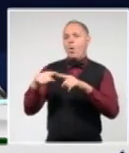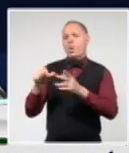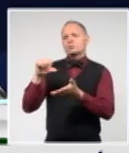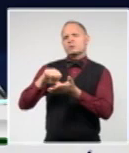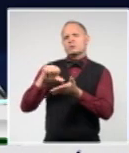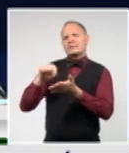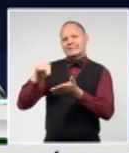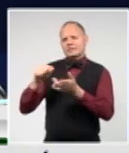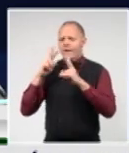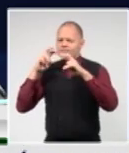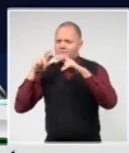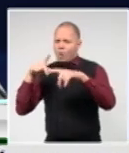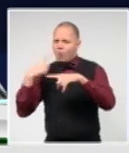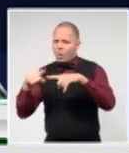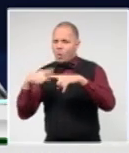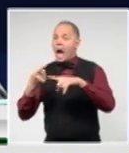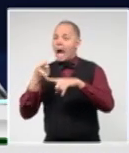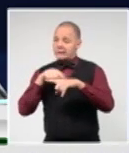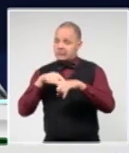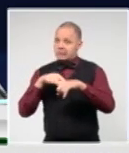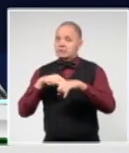284 in Santiago de Cubas,